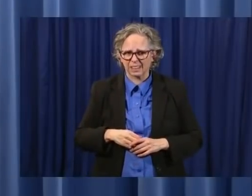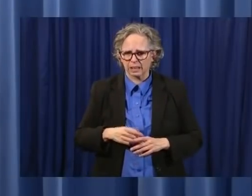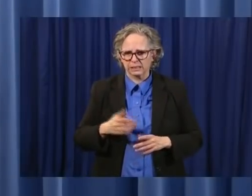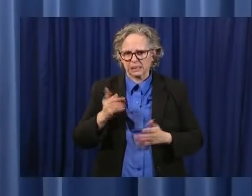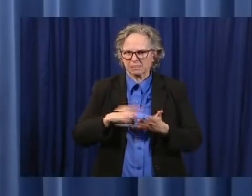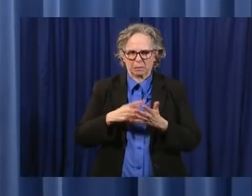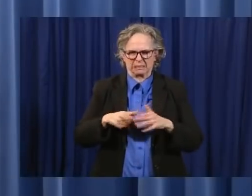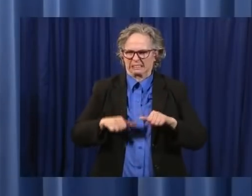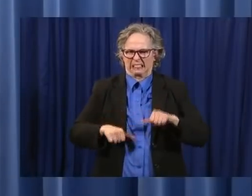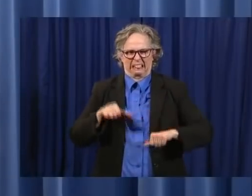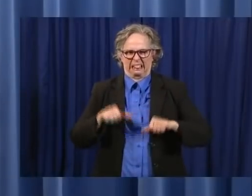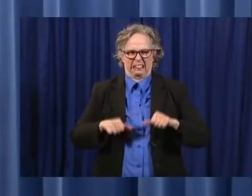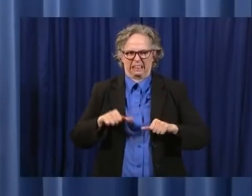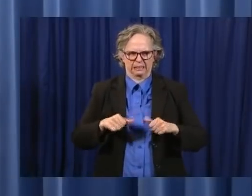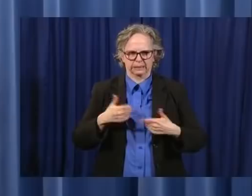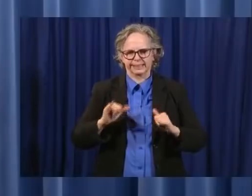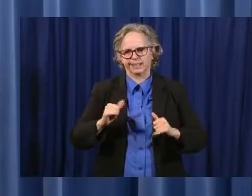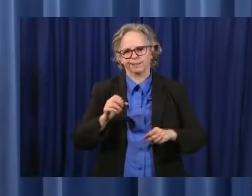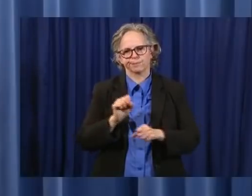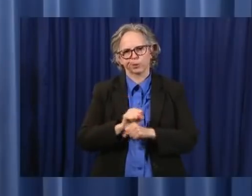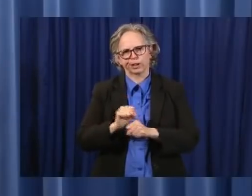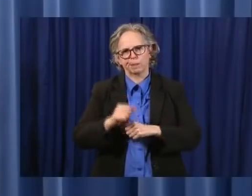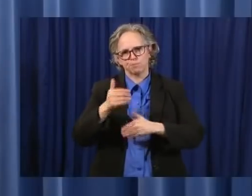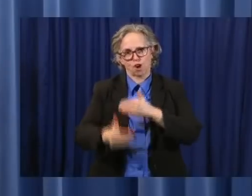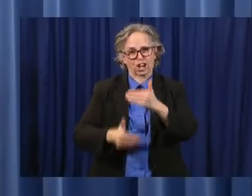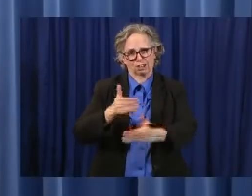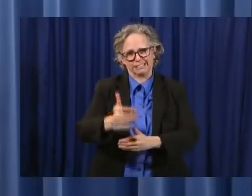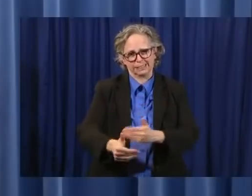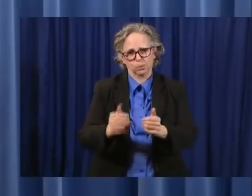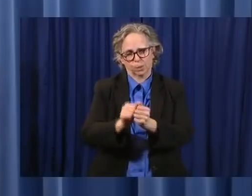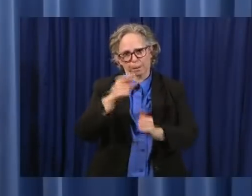progress. Thank you for the kind words as well.